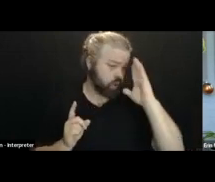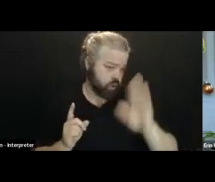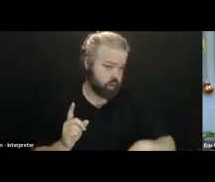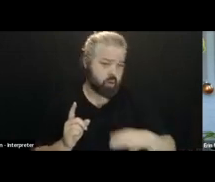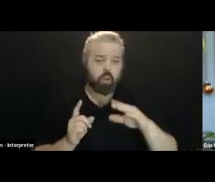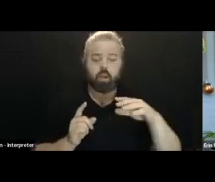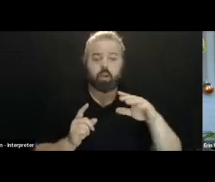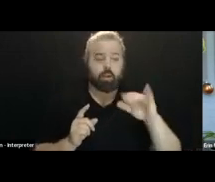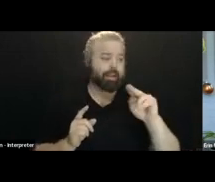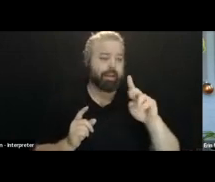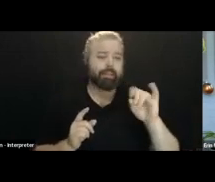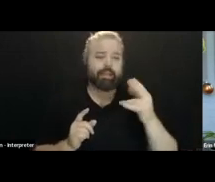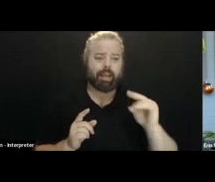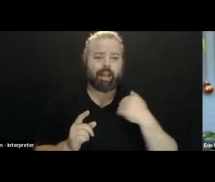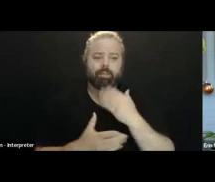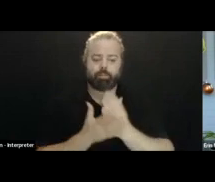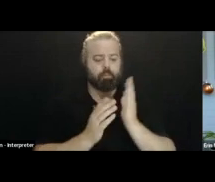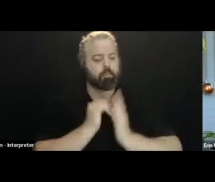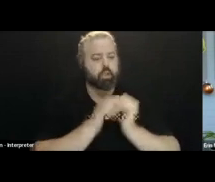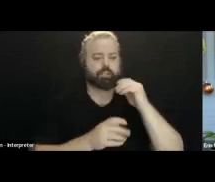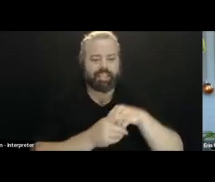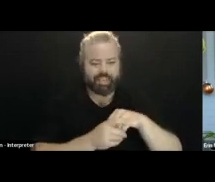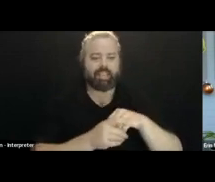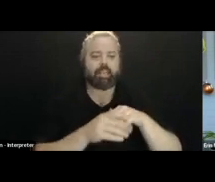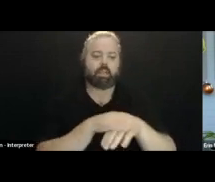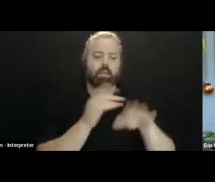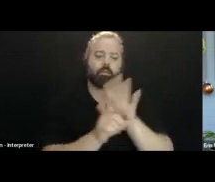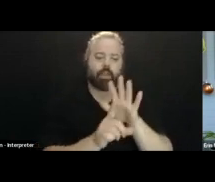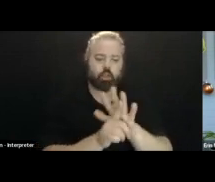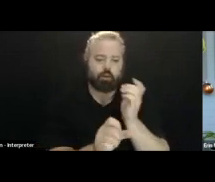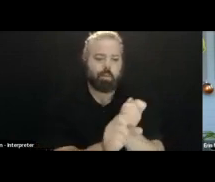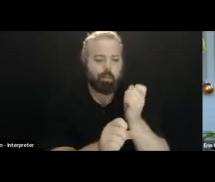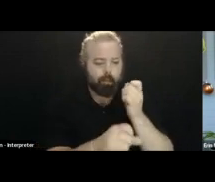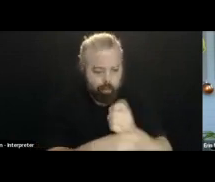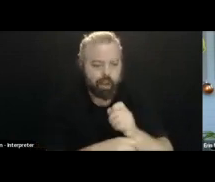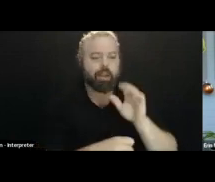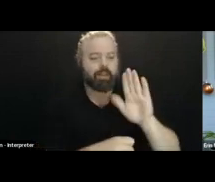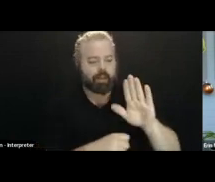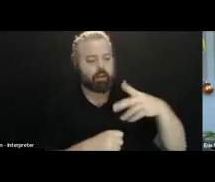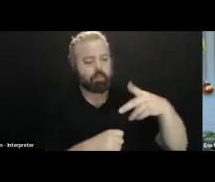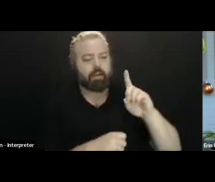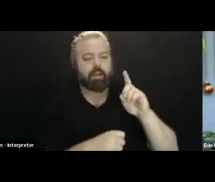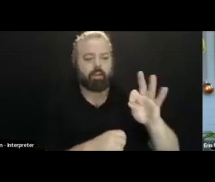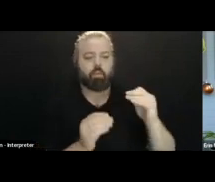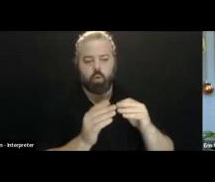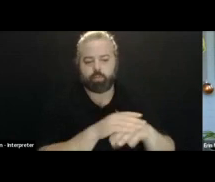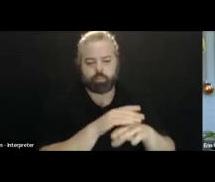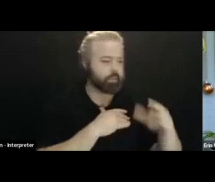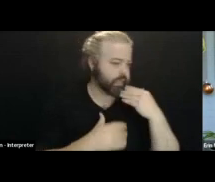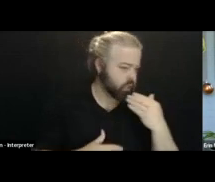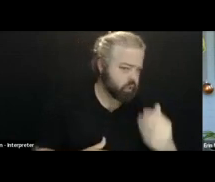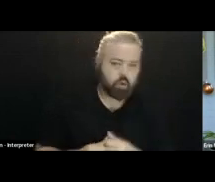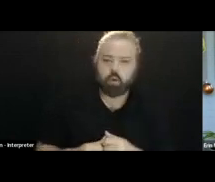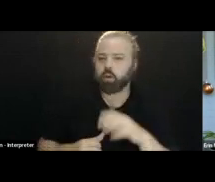built-in accessibility features to create PDFs that are more accessible. Thank you, Chelsea. And I just want to jump